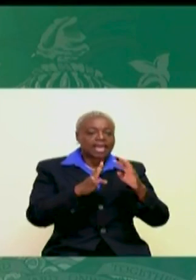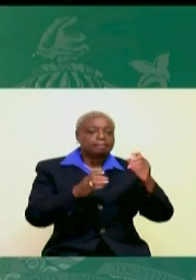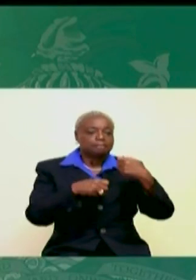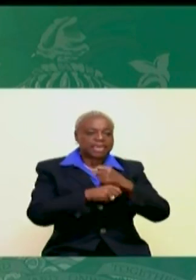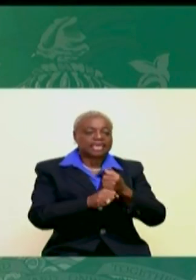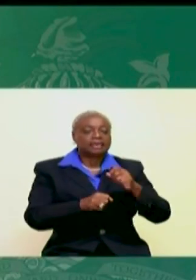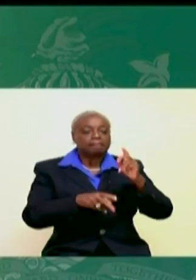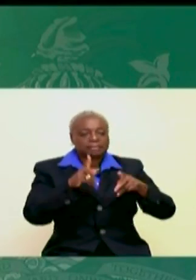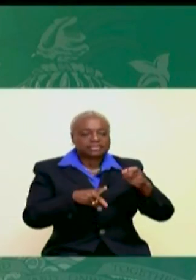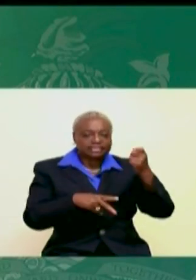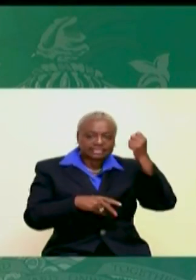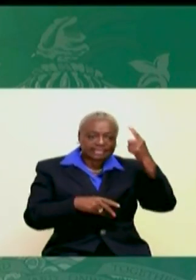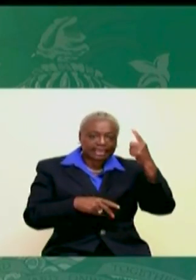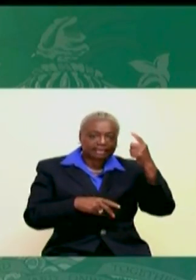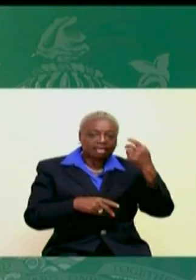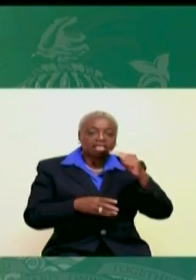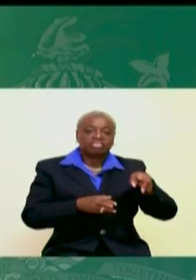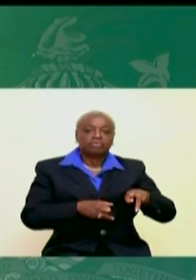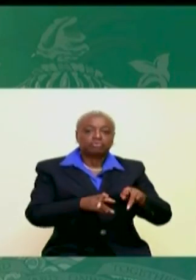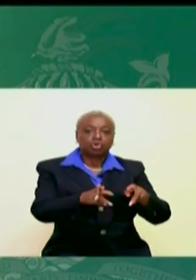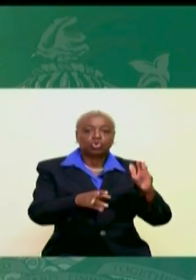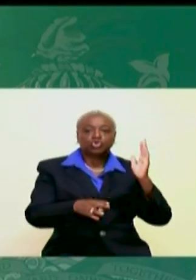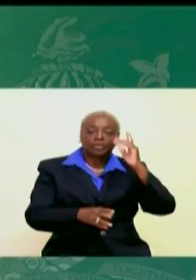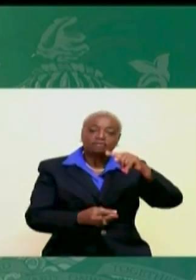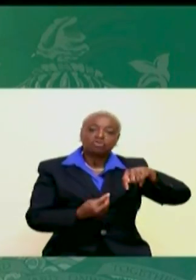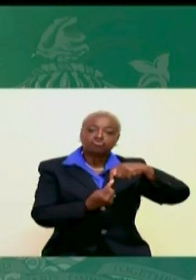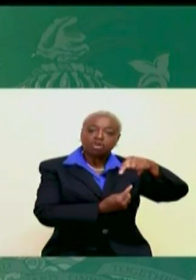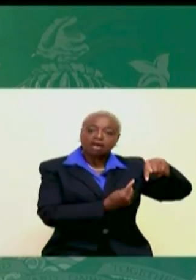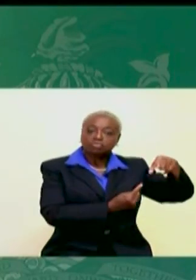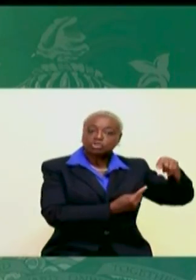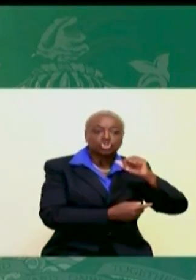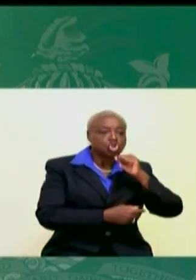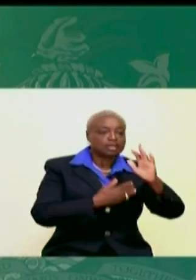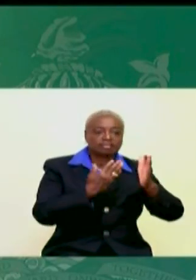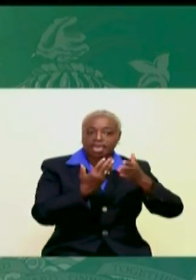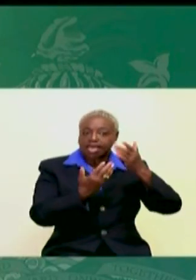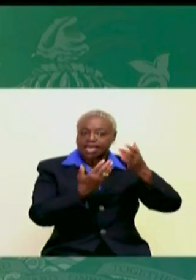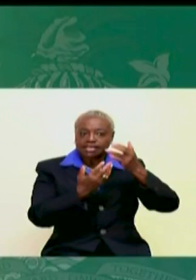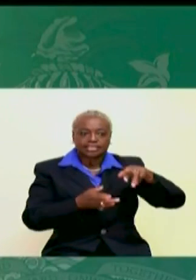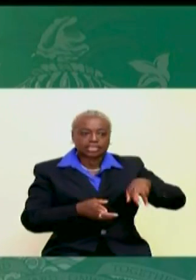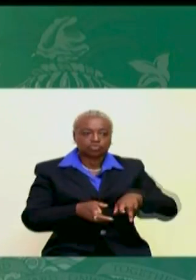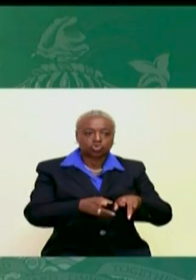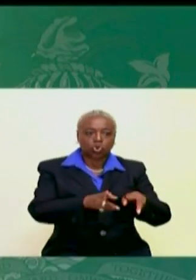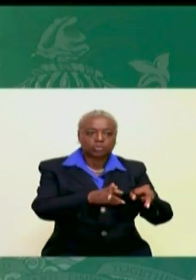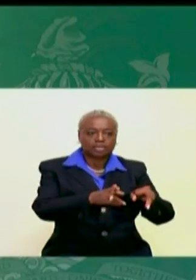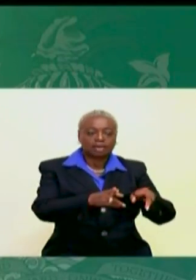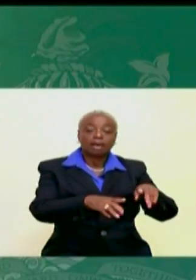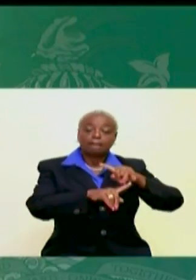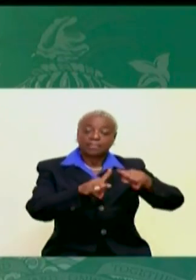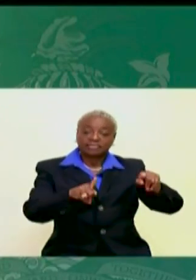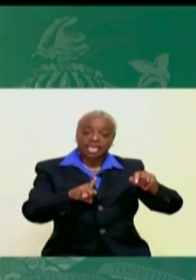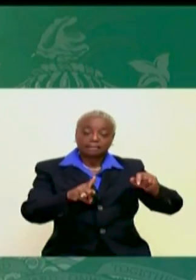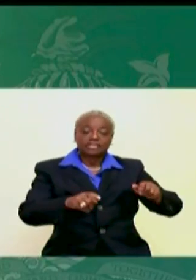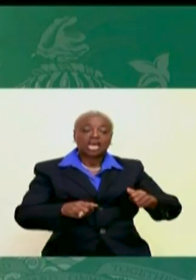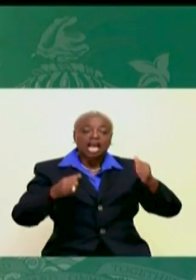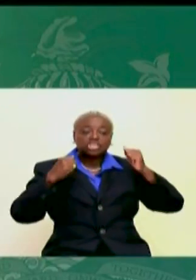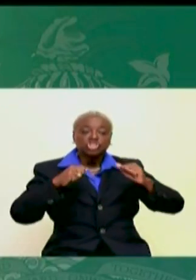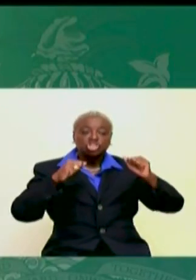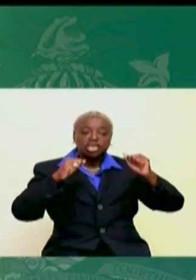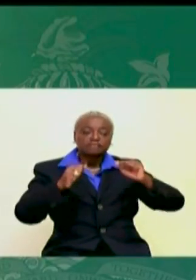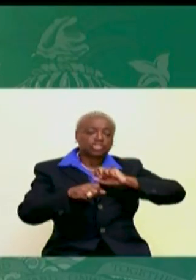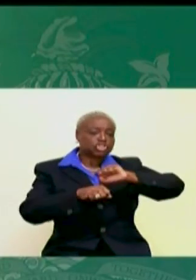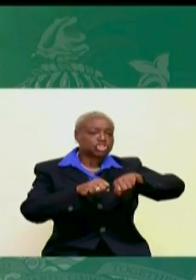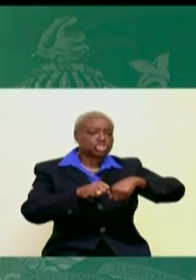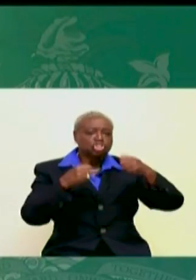we've traveled. It's been not the easiest road, but they've been able to achieve so much in